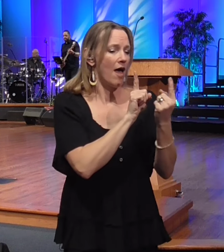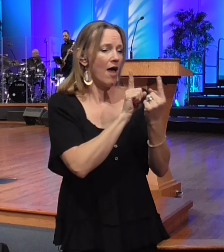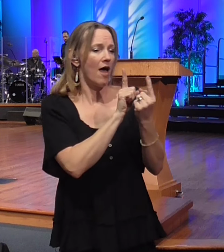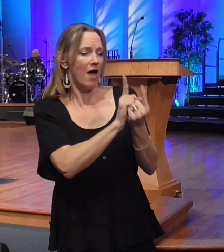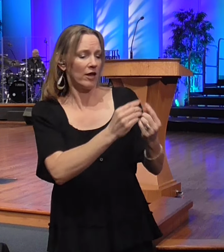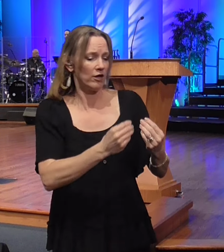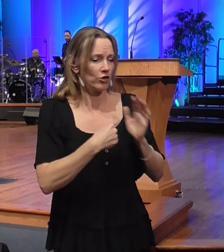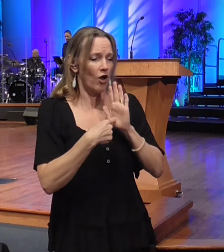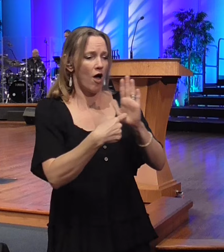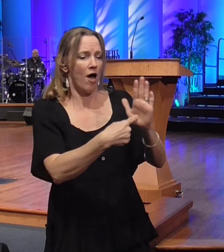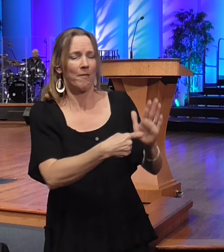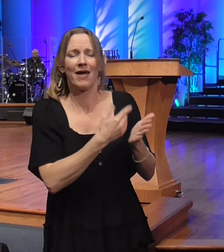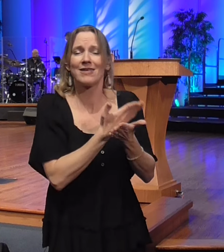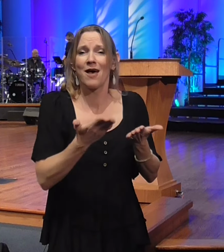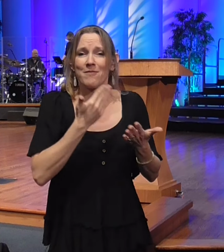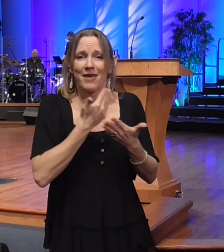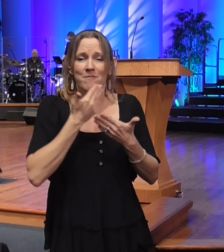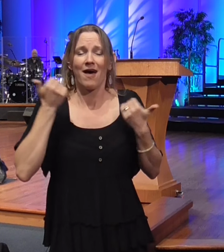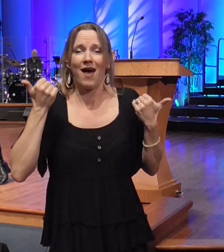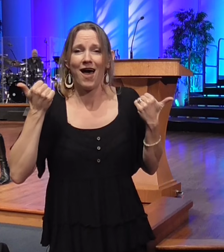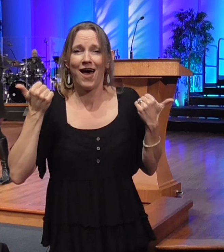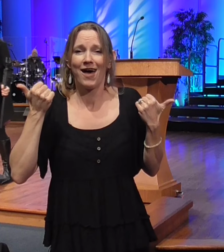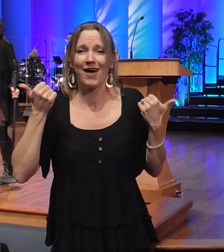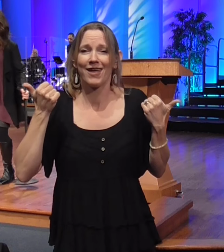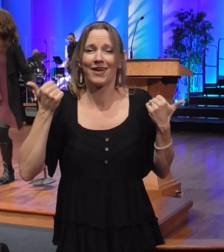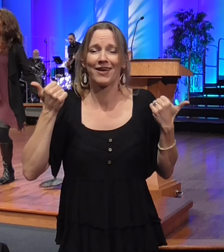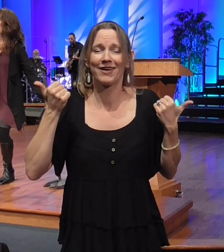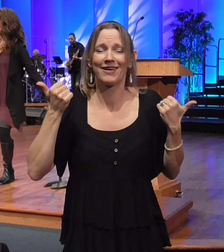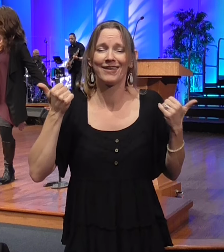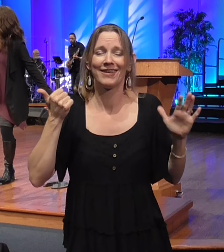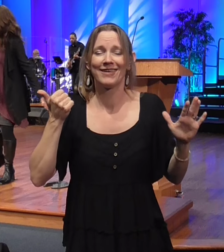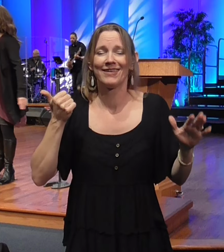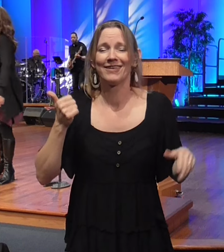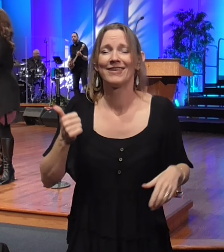showing me something better.